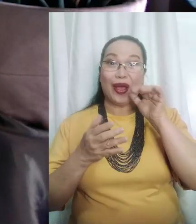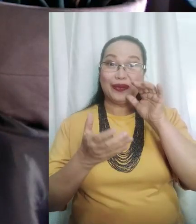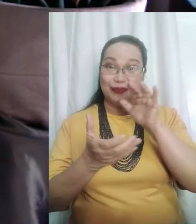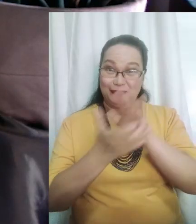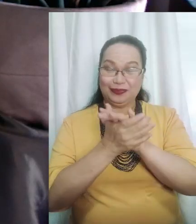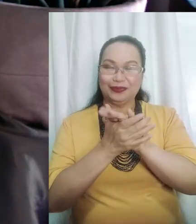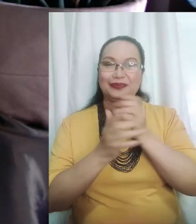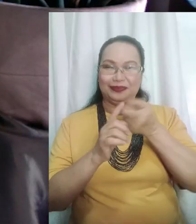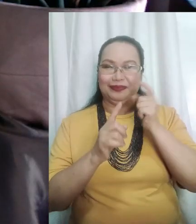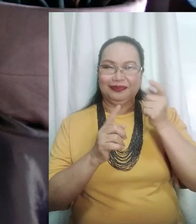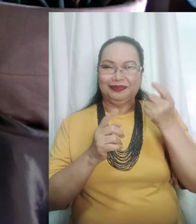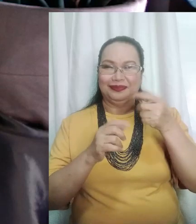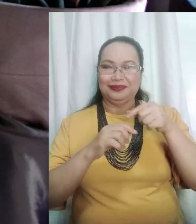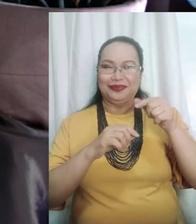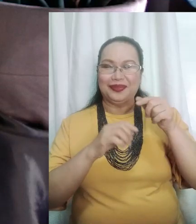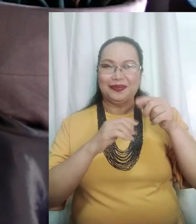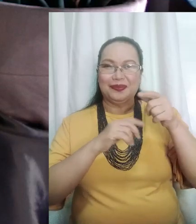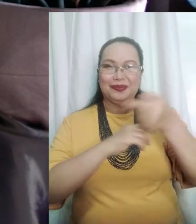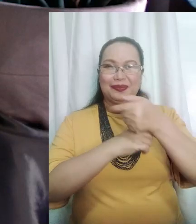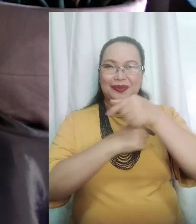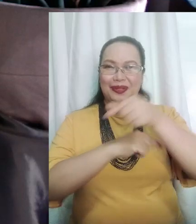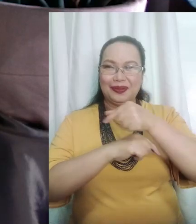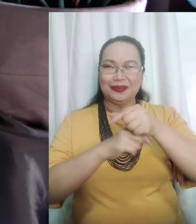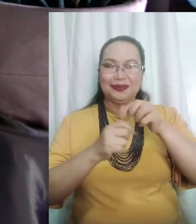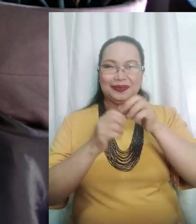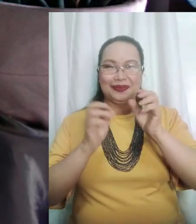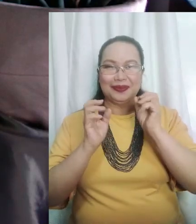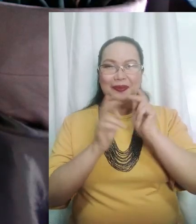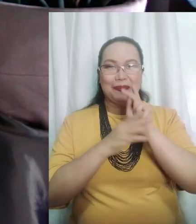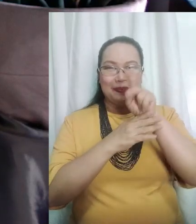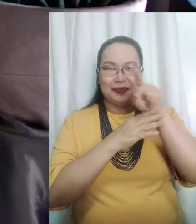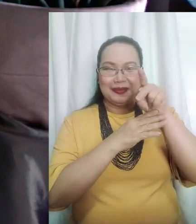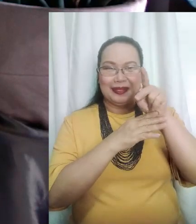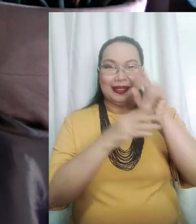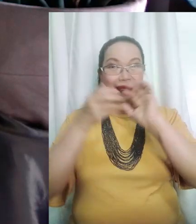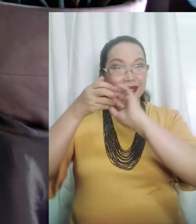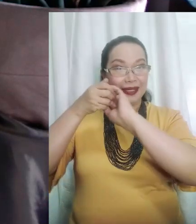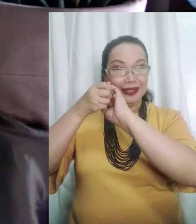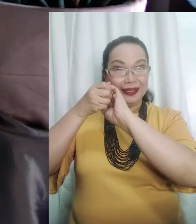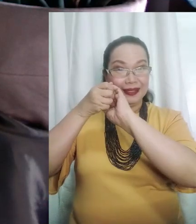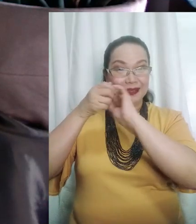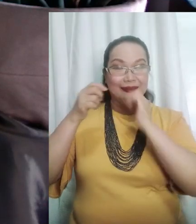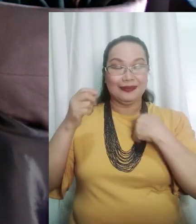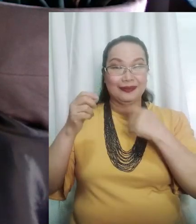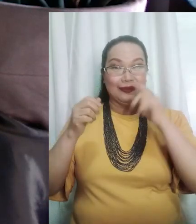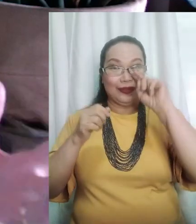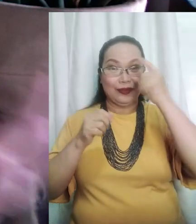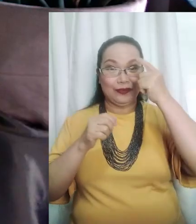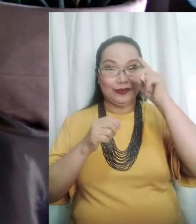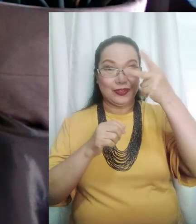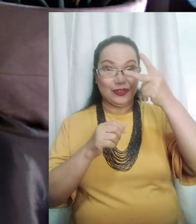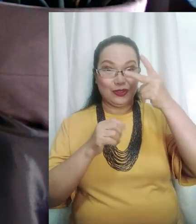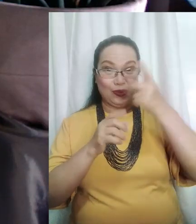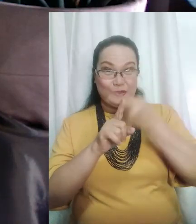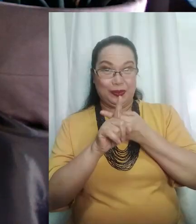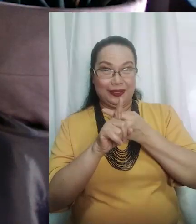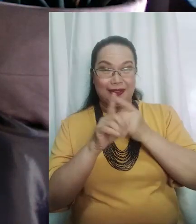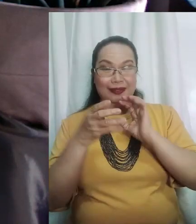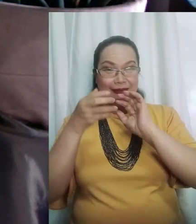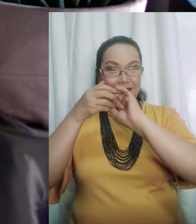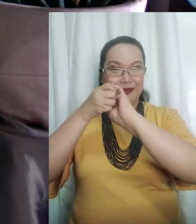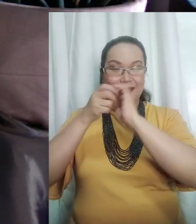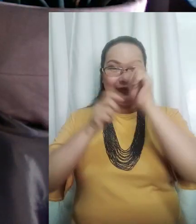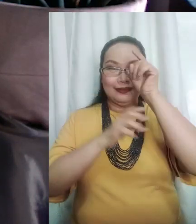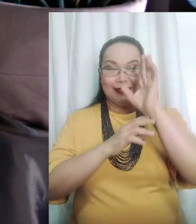plants are really from our yard. Praise the Lord. Okay. Engage, yun po ang theme natin, and the first 2 months is